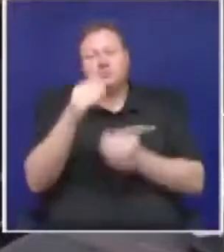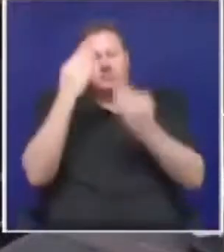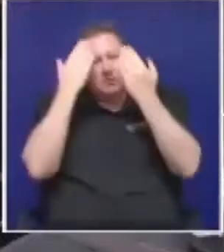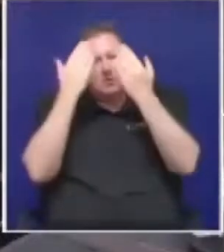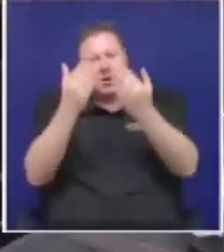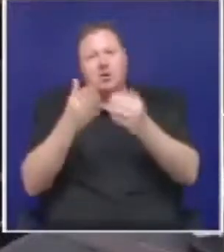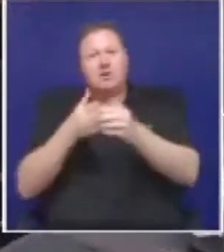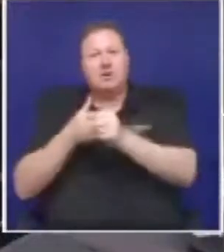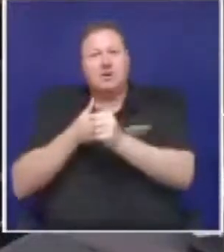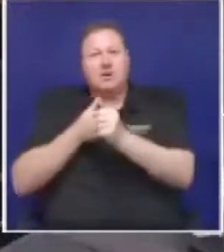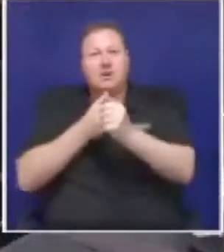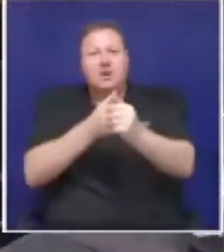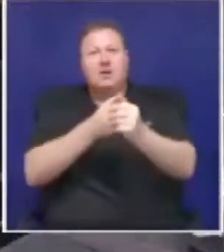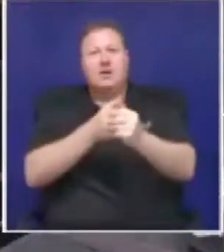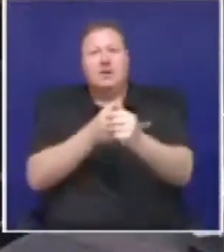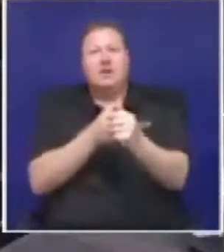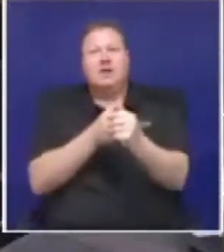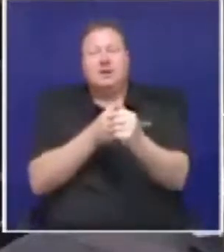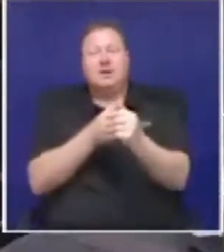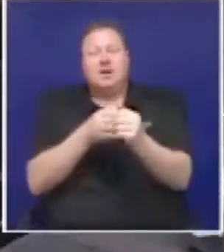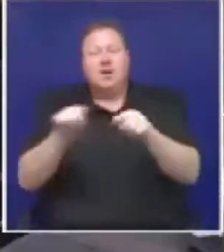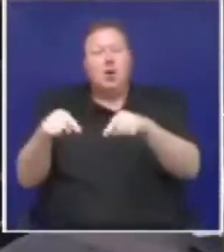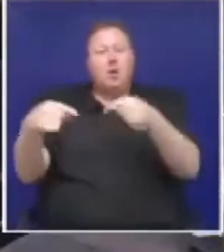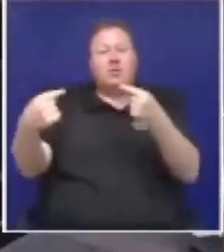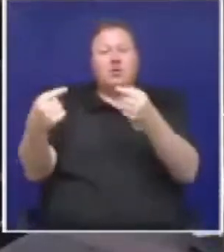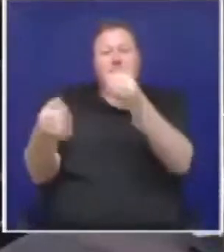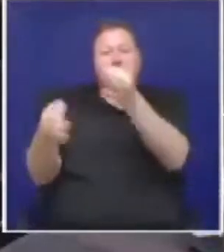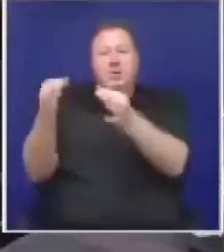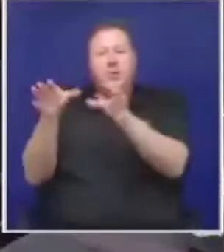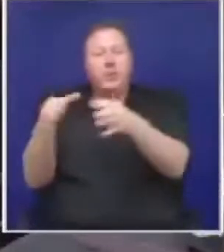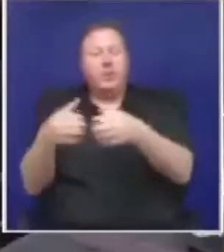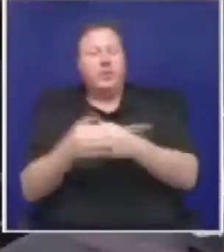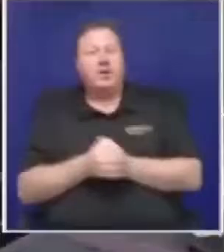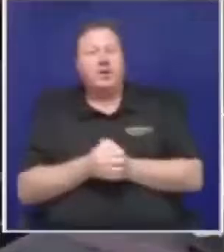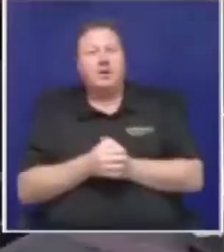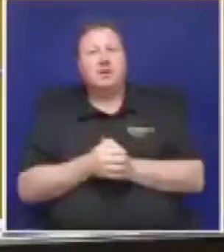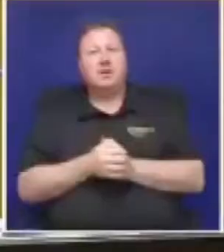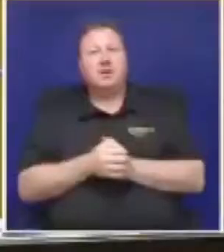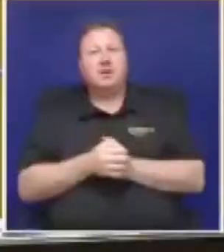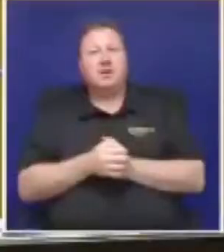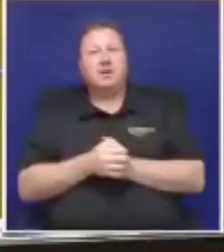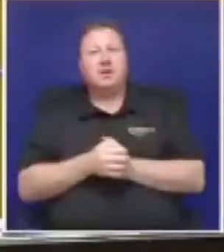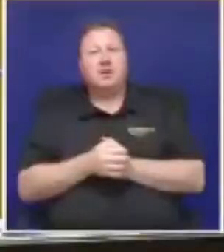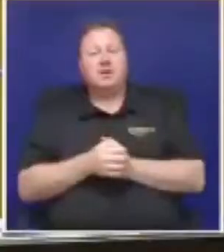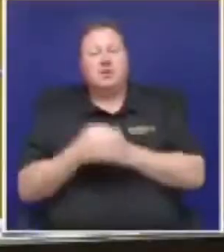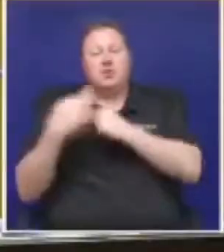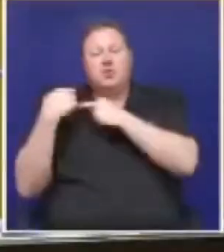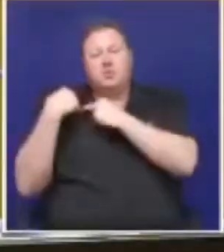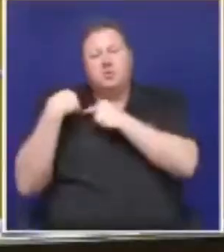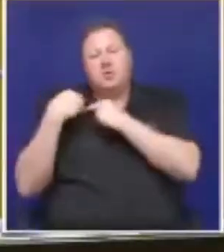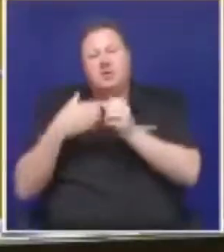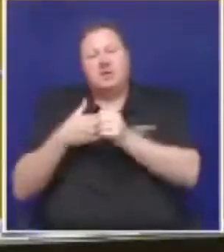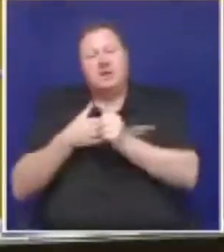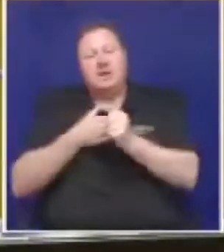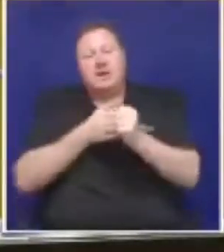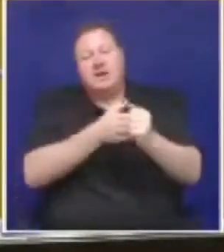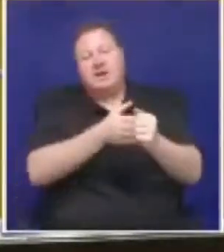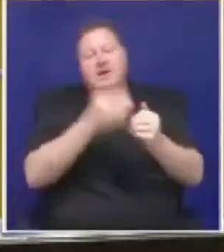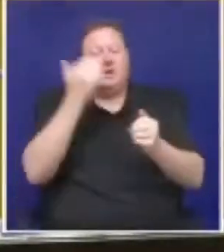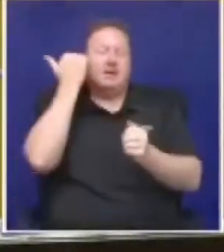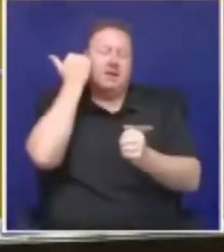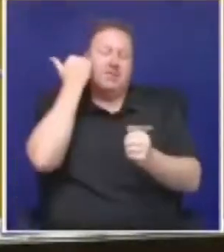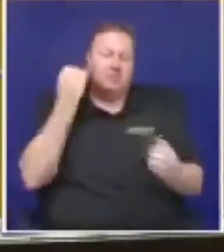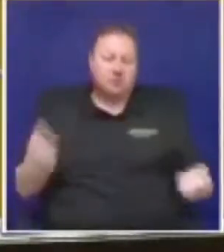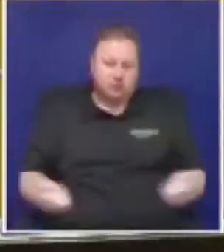the Leader of the Opposition. The question is whether, given his responsibility to lead the government effort